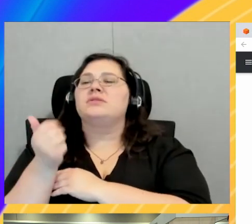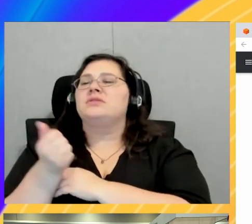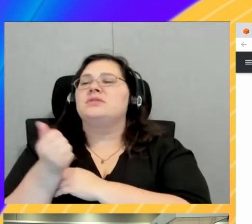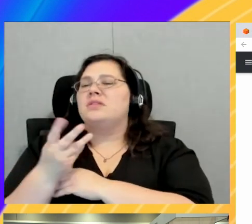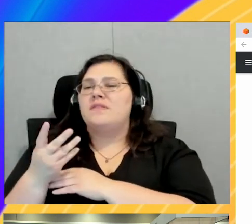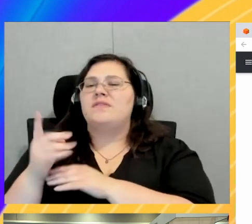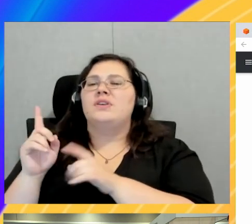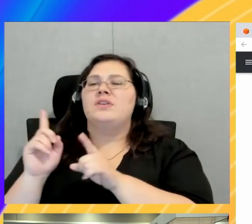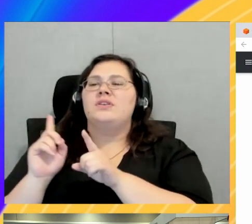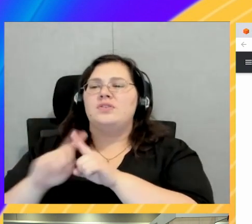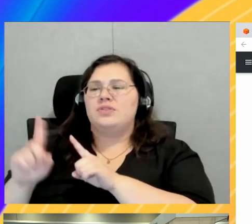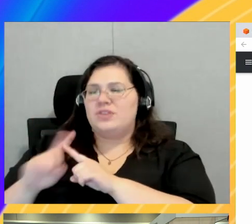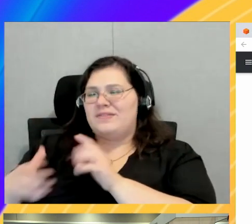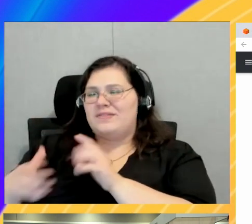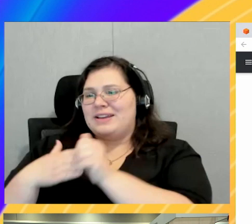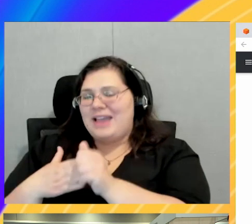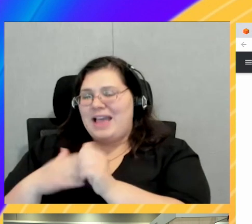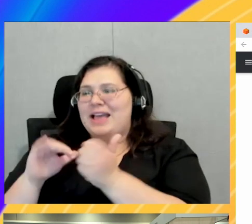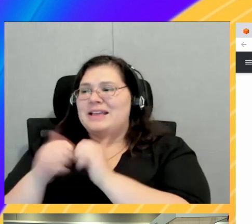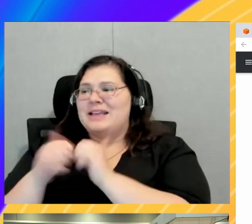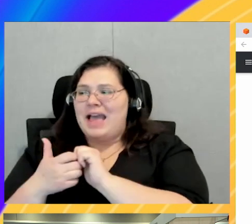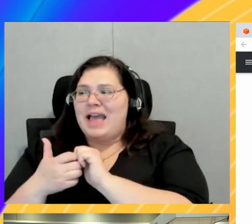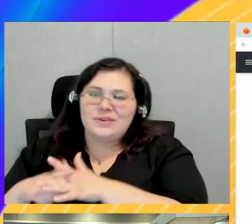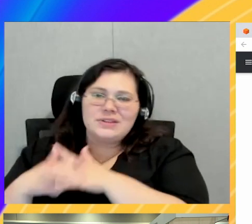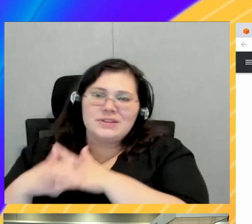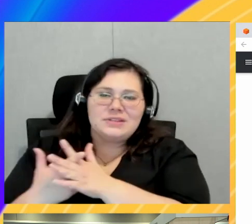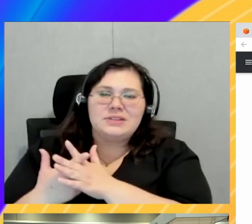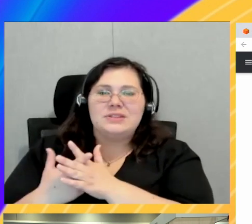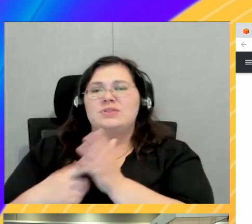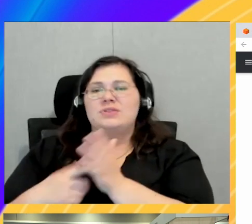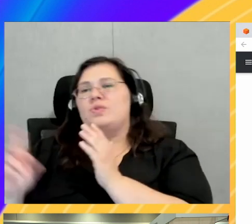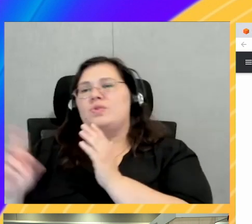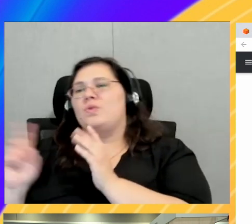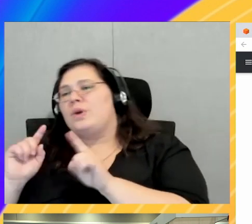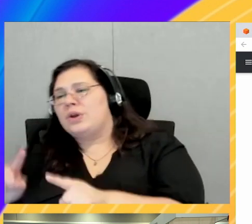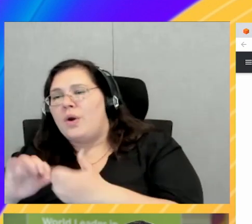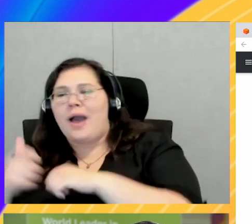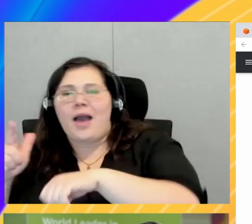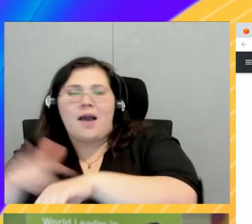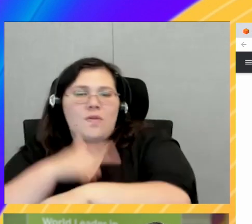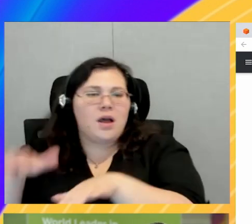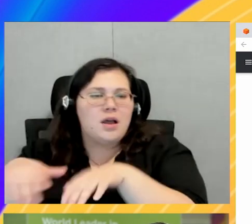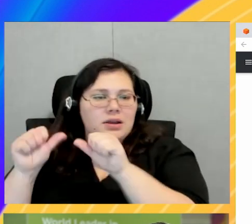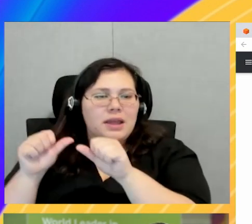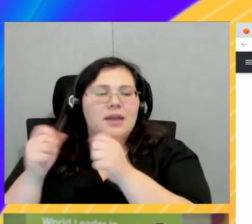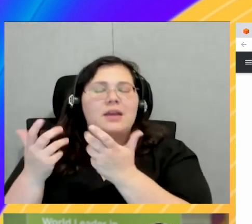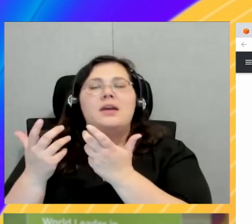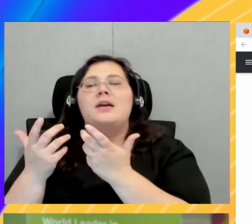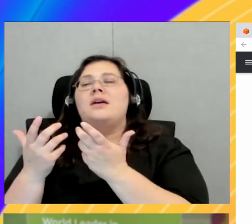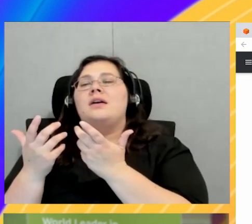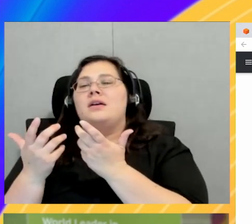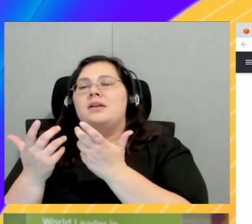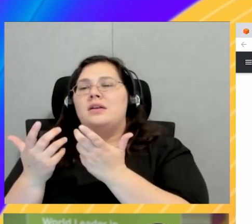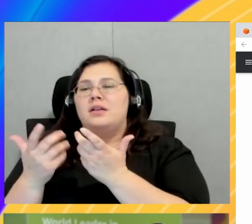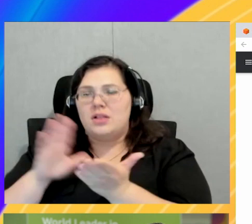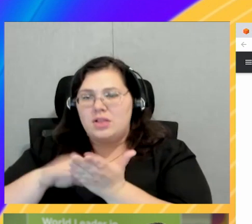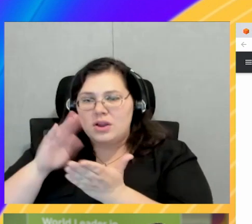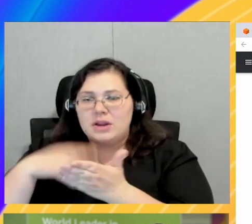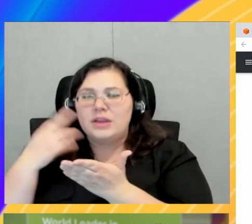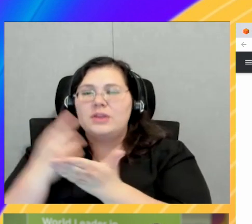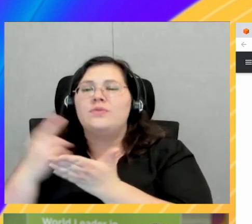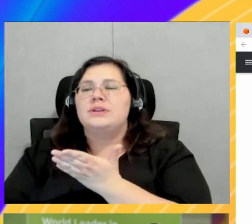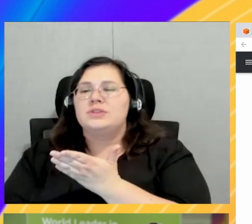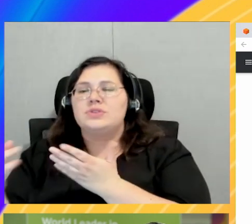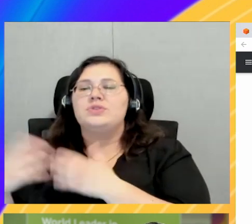guides of like how you can get started, where you can go, how long it'll take. So learning resource, cloud practitioner essentials, or maybe